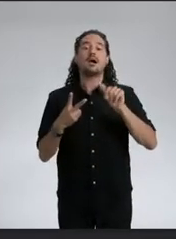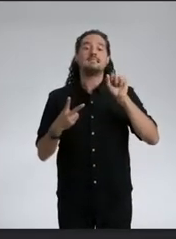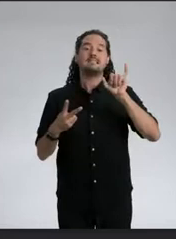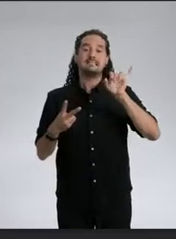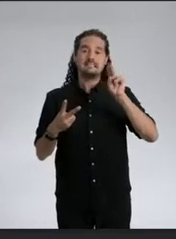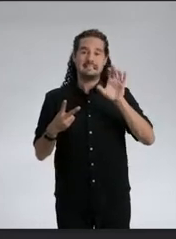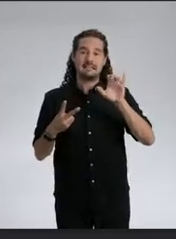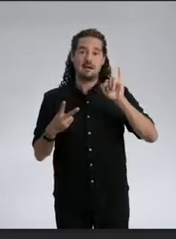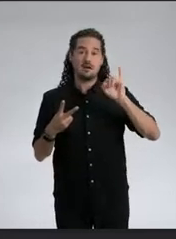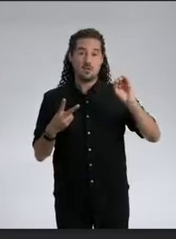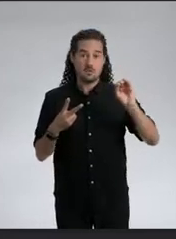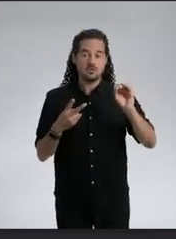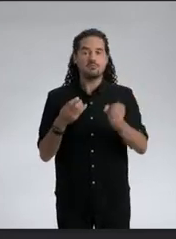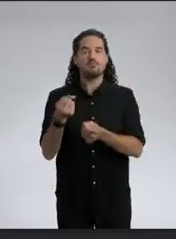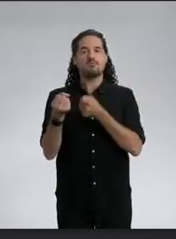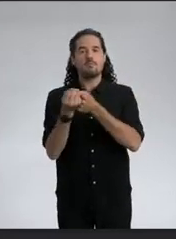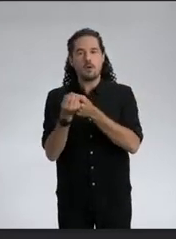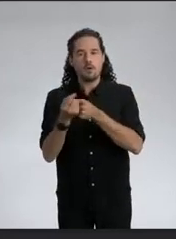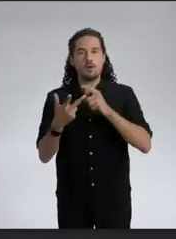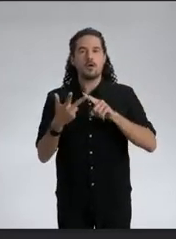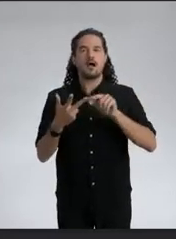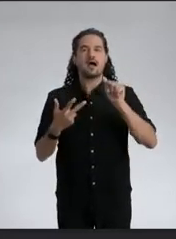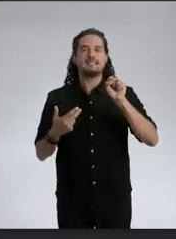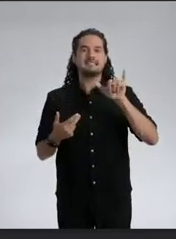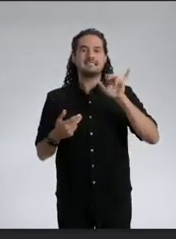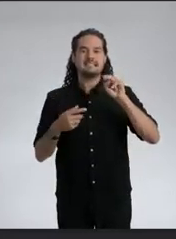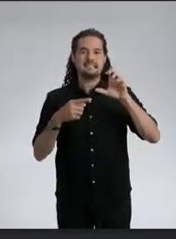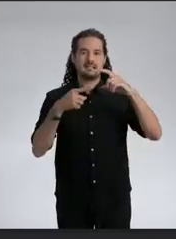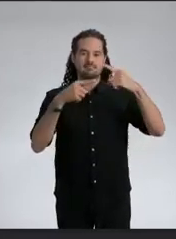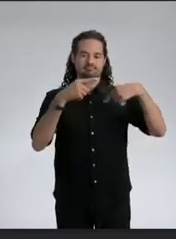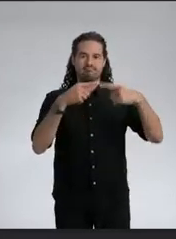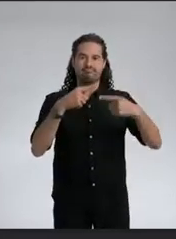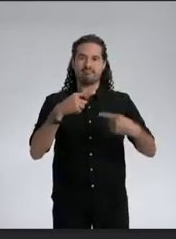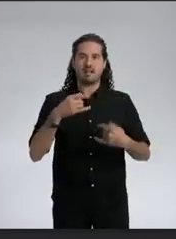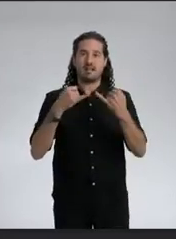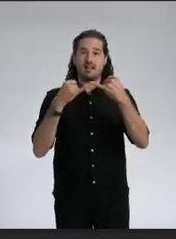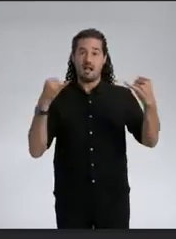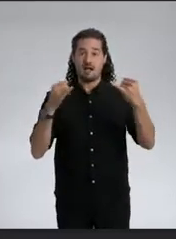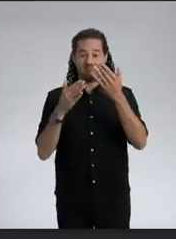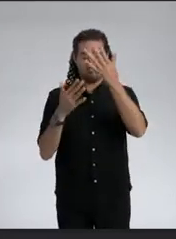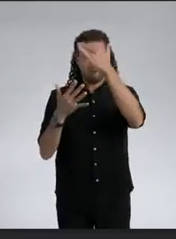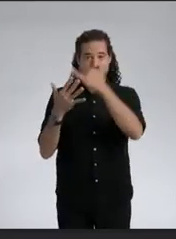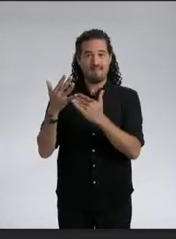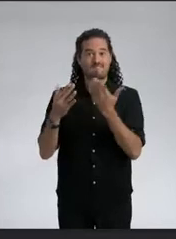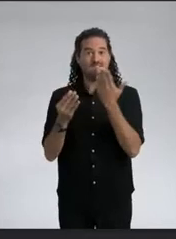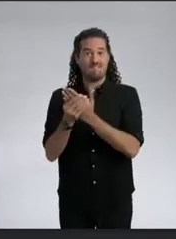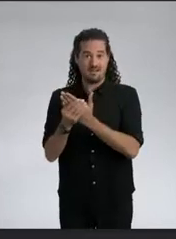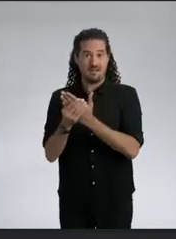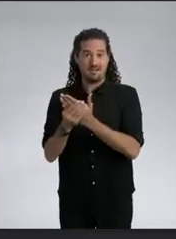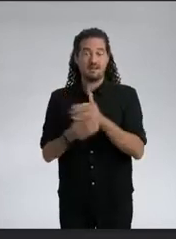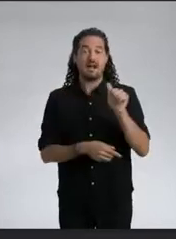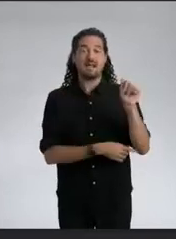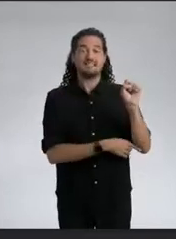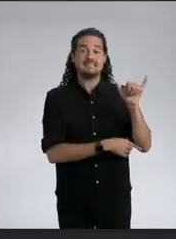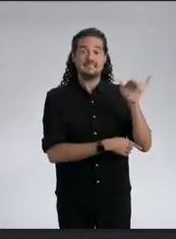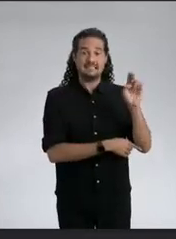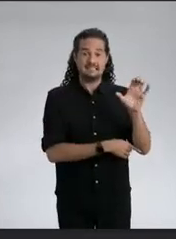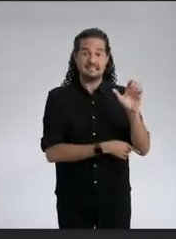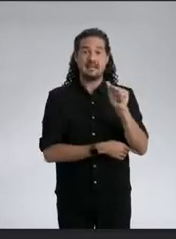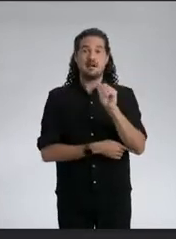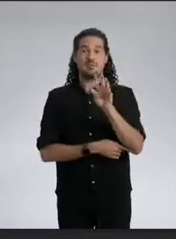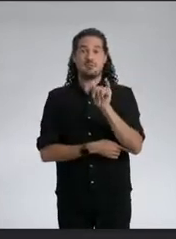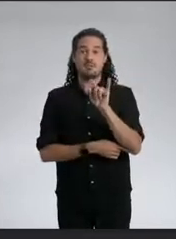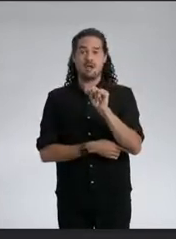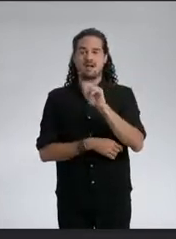for asynchronously iterating line by line through a file. Async await makes it natural to express asynchronous